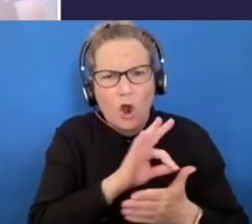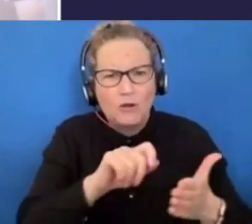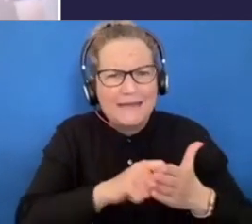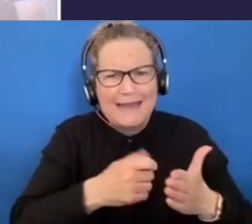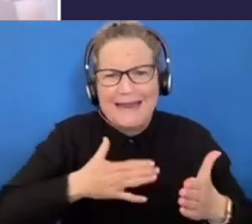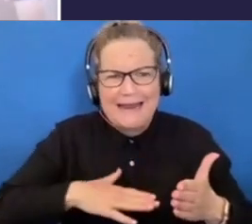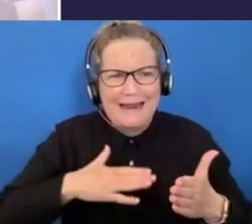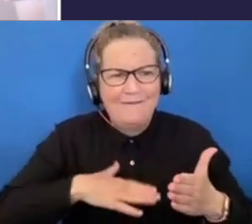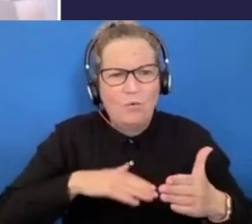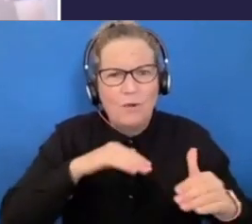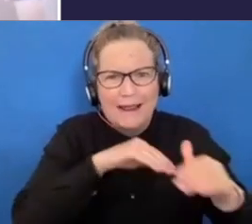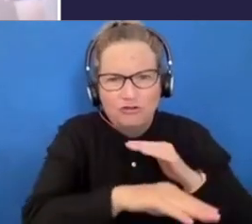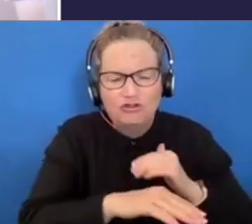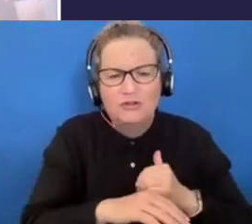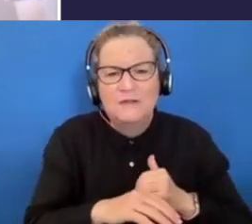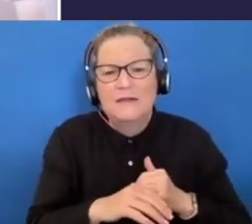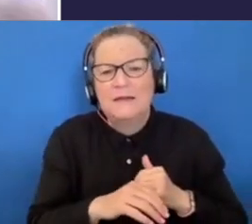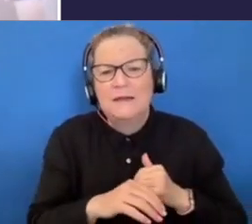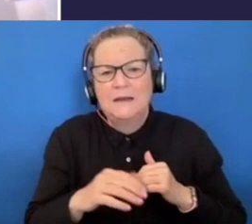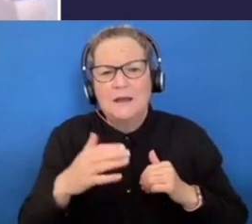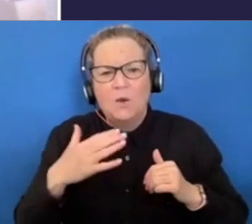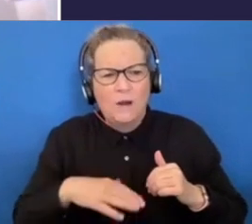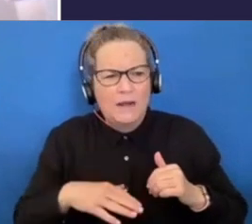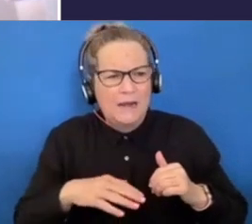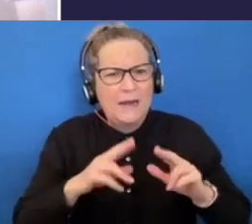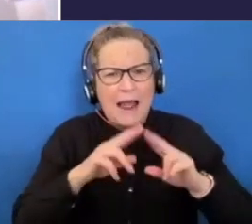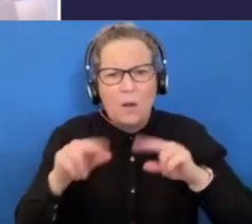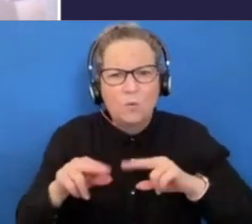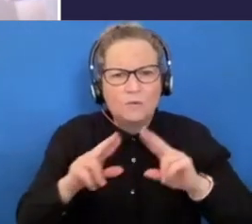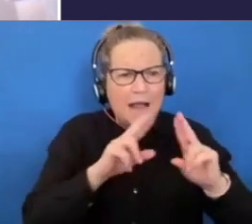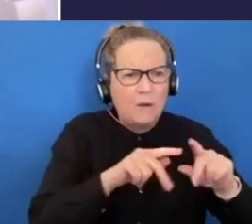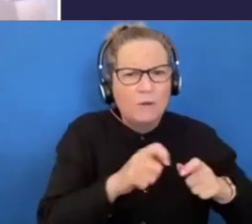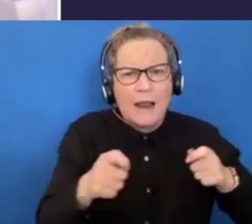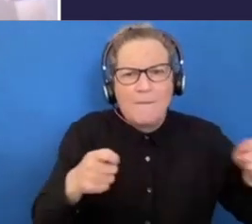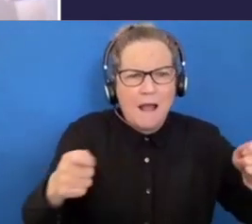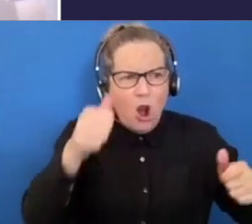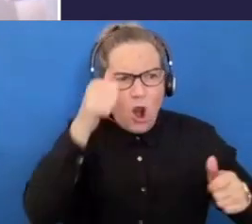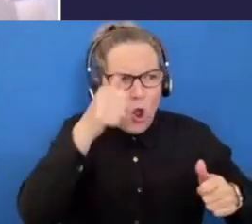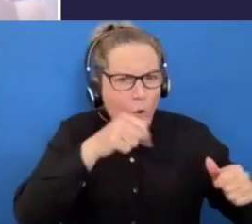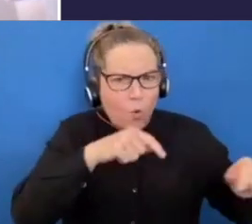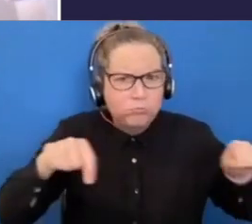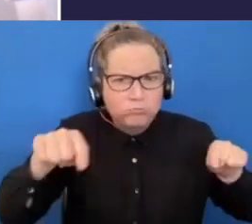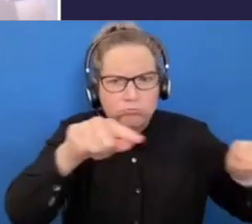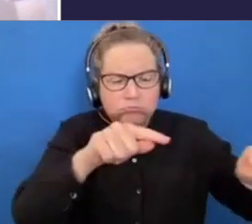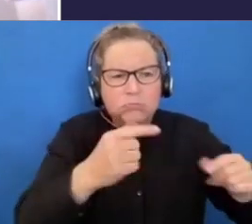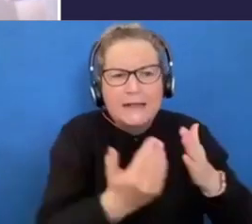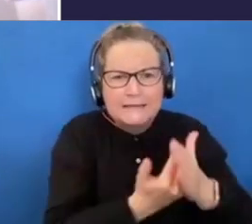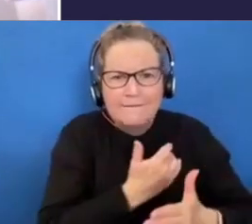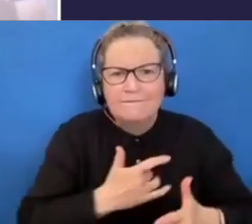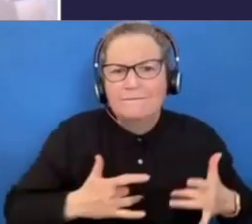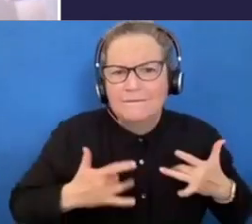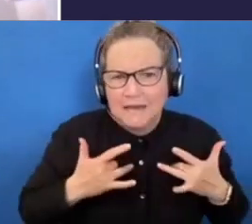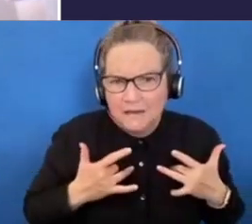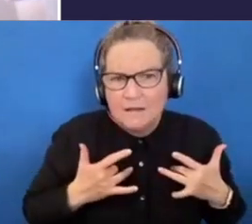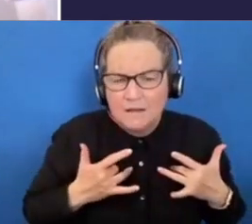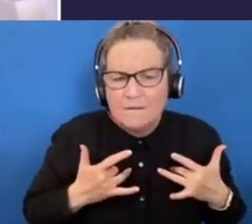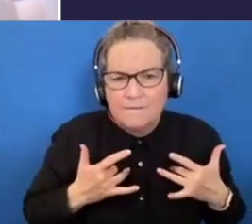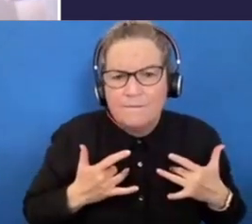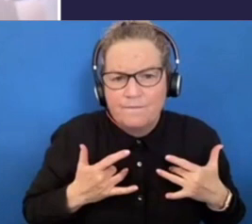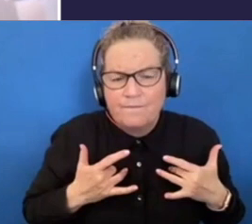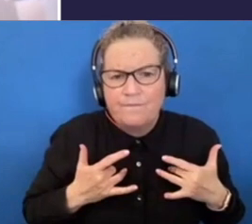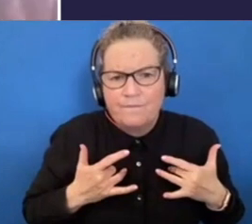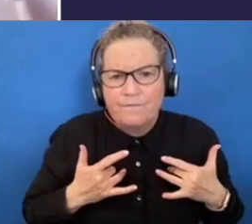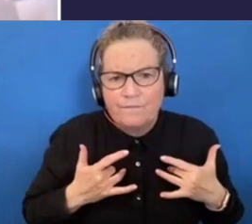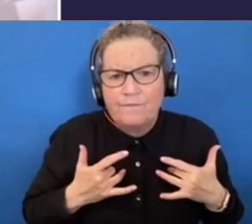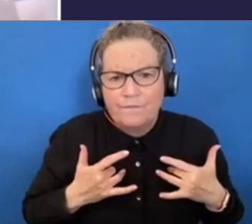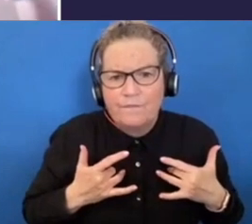that was with lots of other houses close to it for her security and to know some neighbours and that sort of thing. And in our neighbourhood at that time, houses